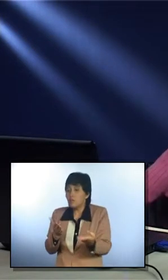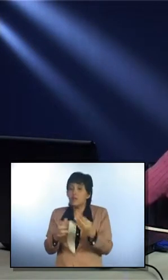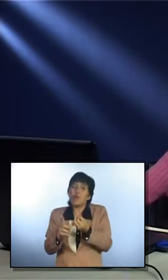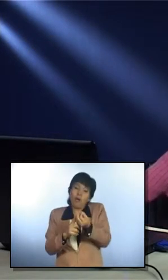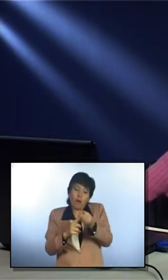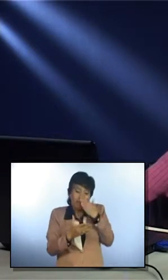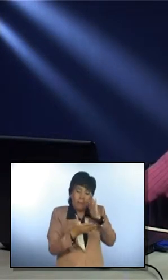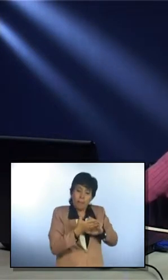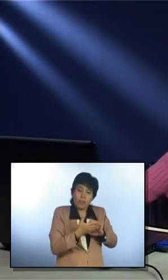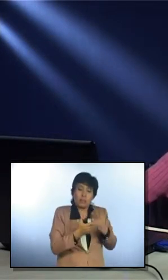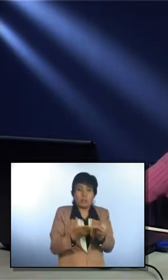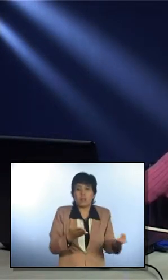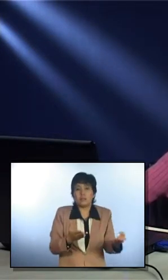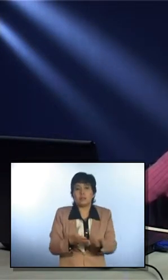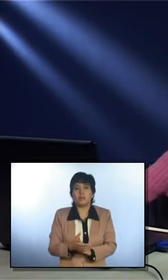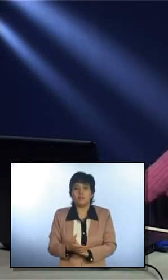Yeah?